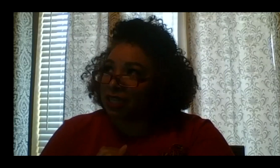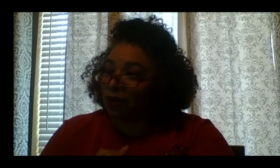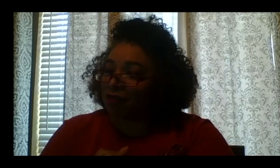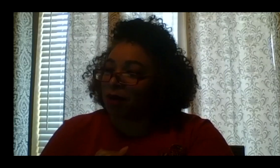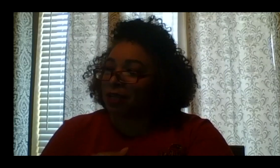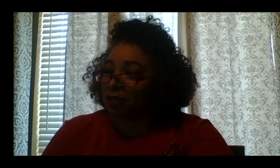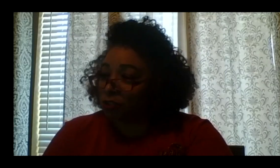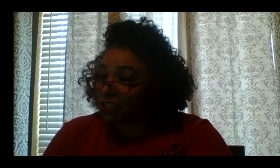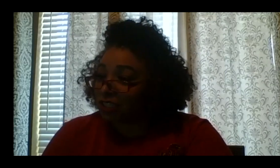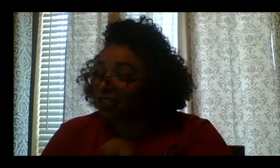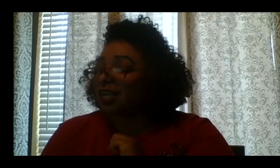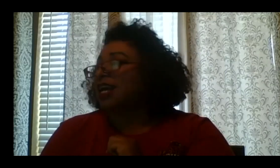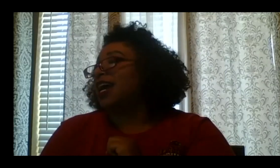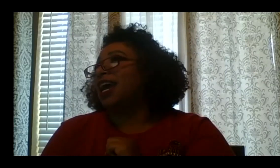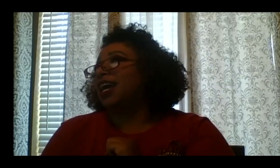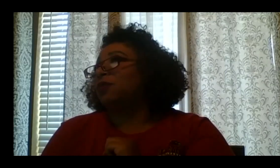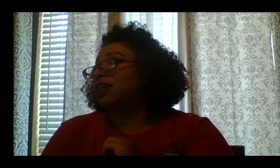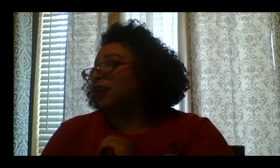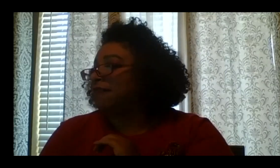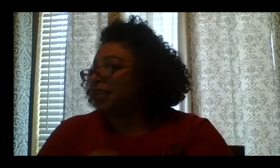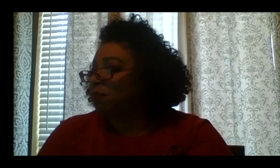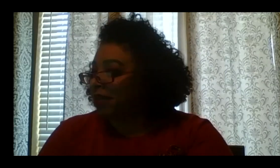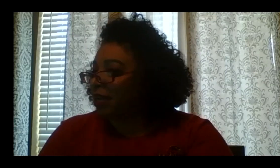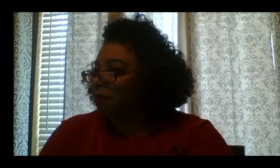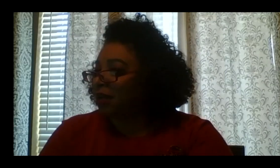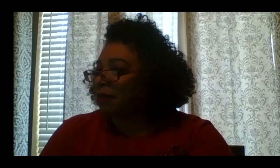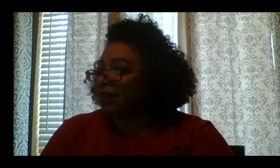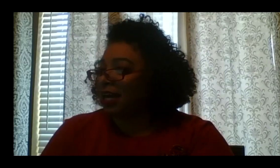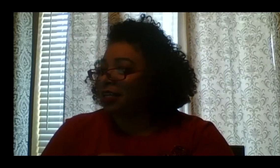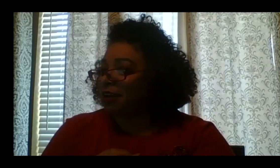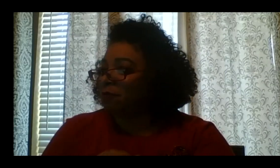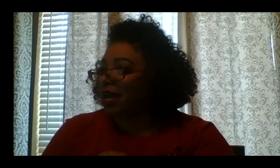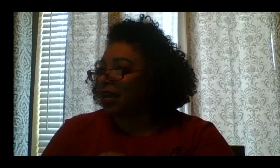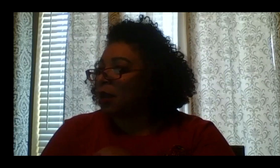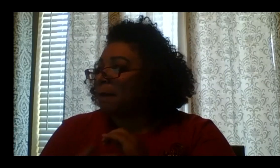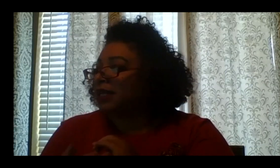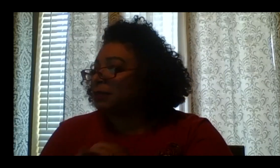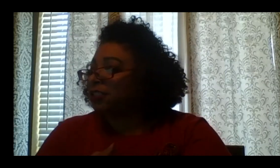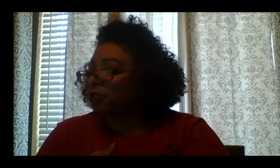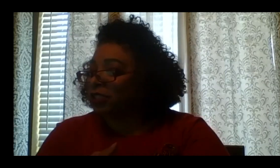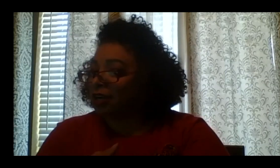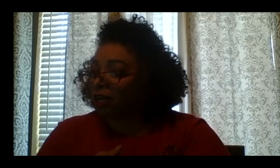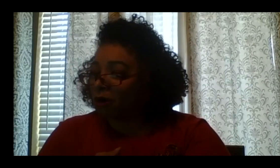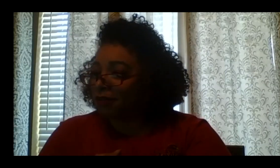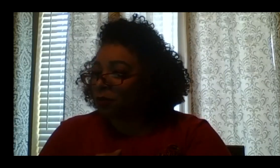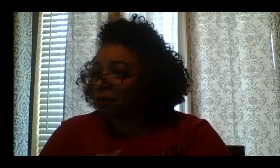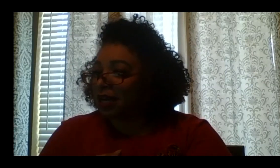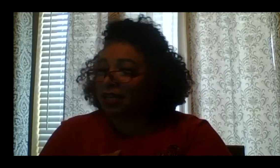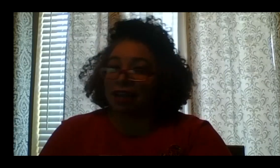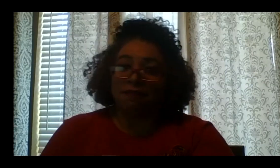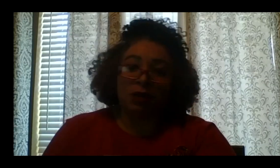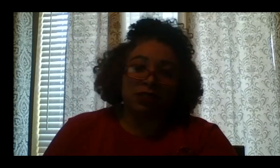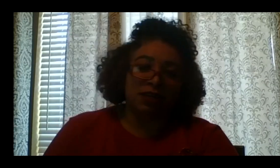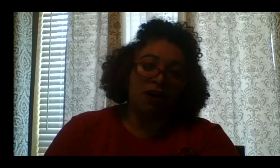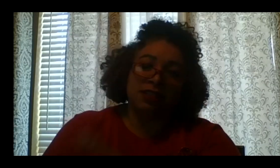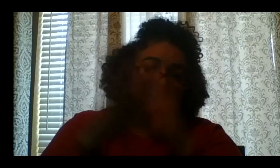on Monday we have public administration, and we also have the MBA coming up at the end of May. Please make sure you check our Lamar Visit website